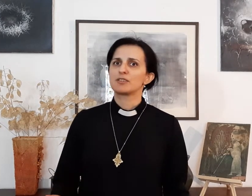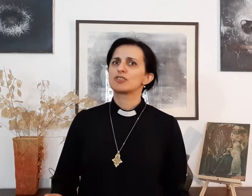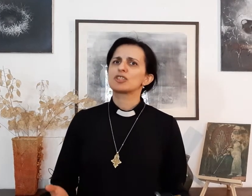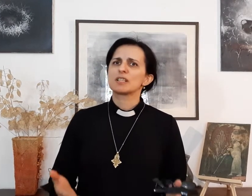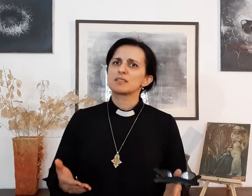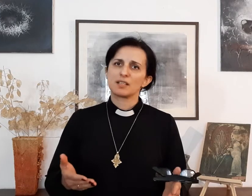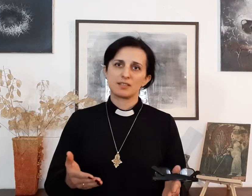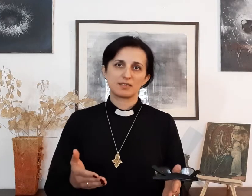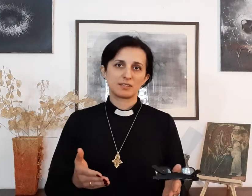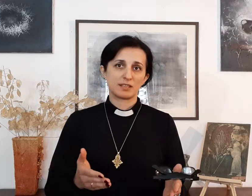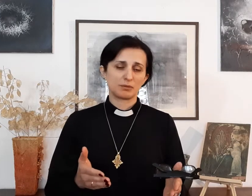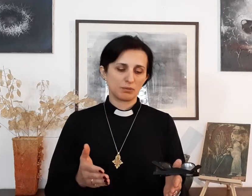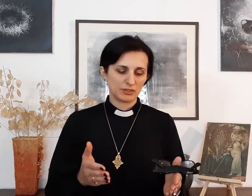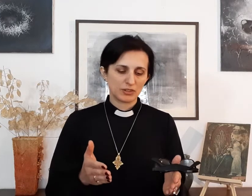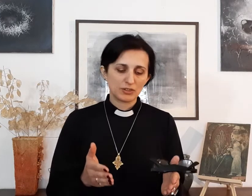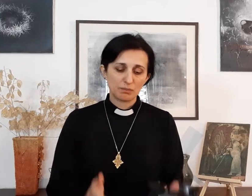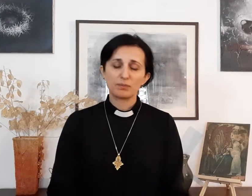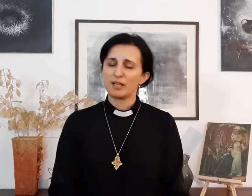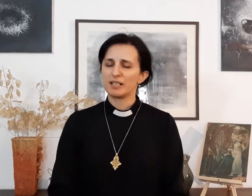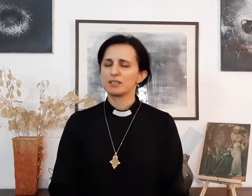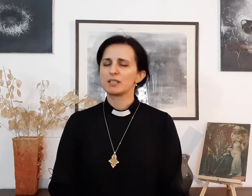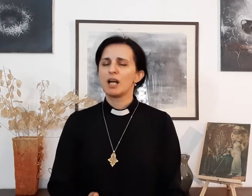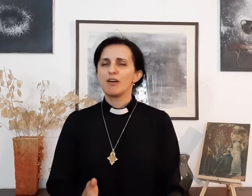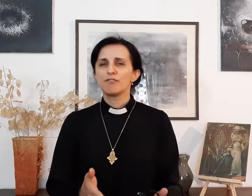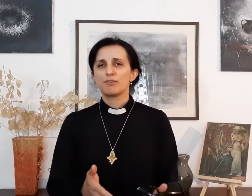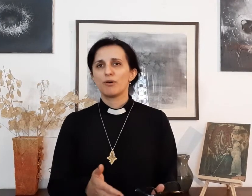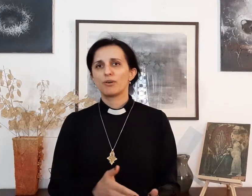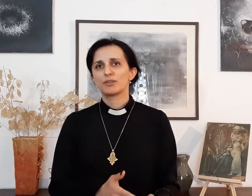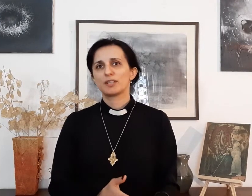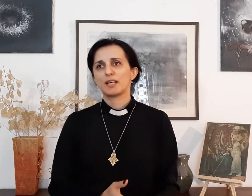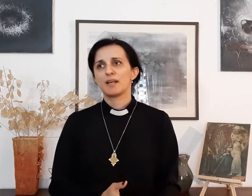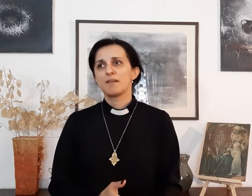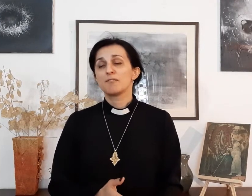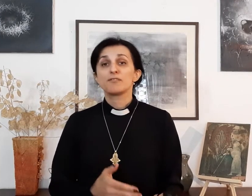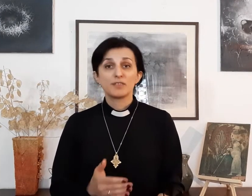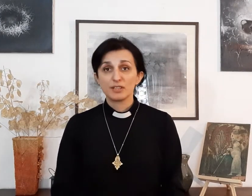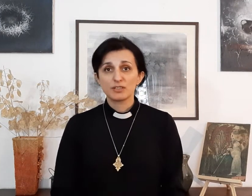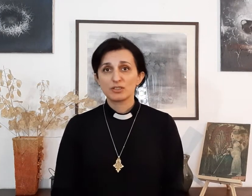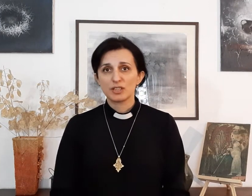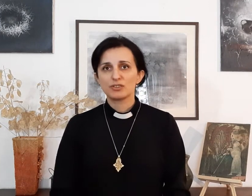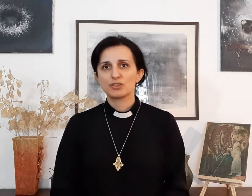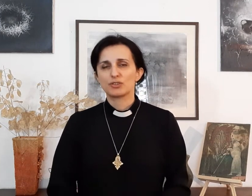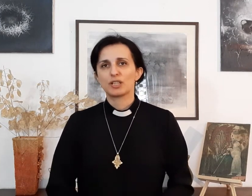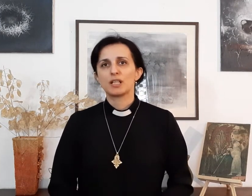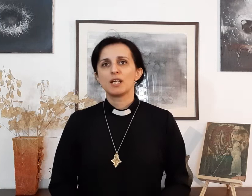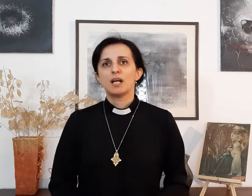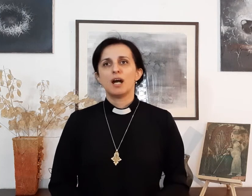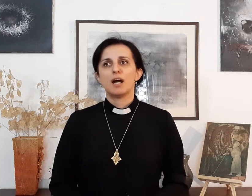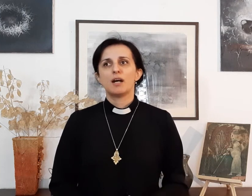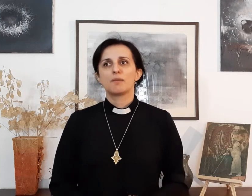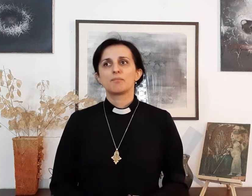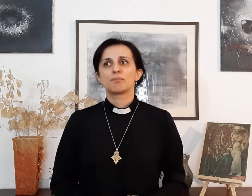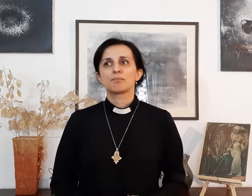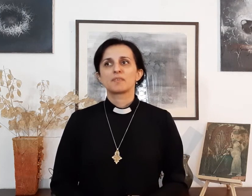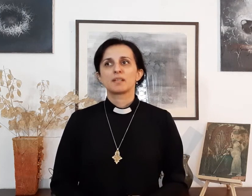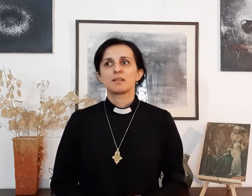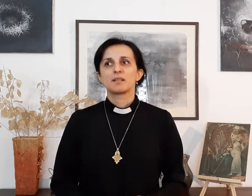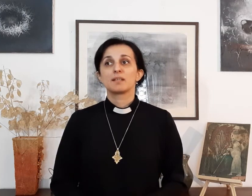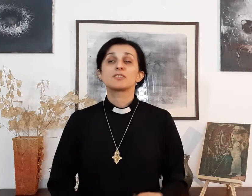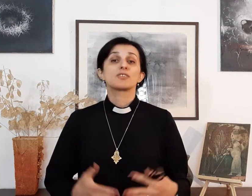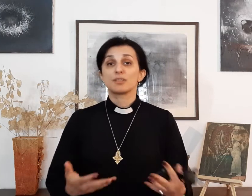for us, just as it was a surprise for the first century